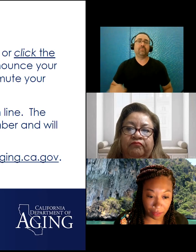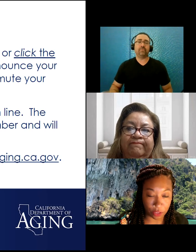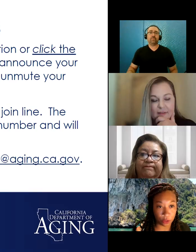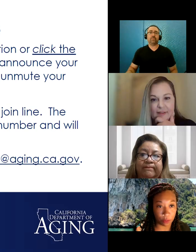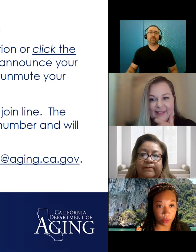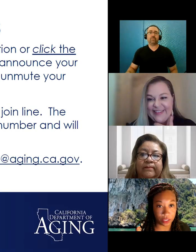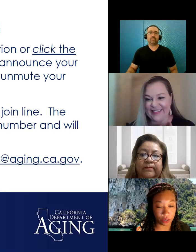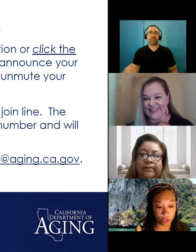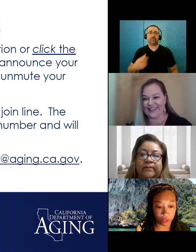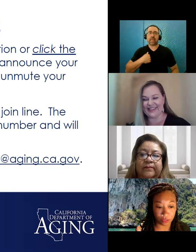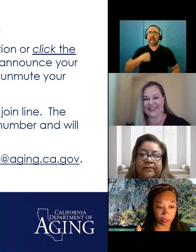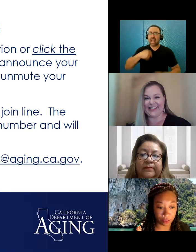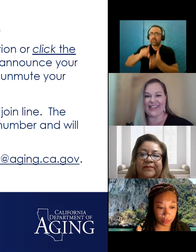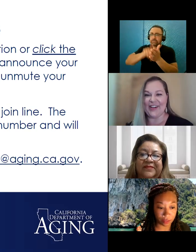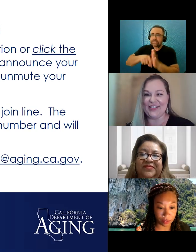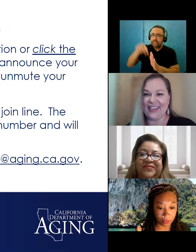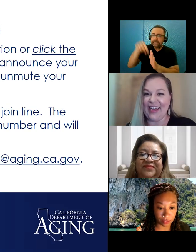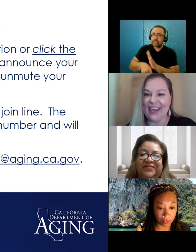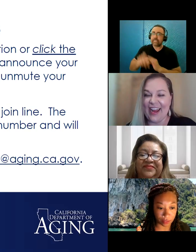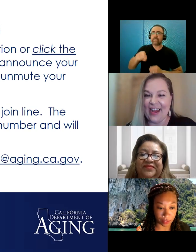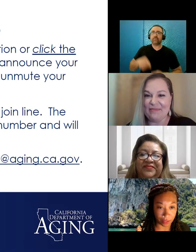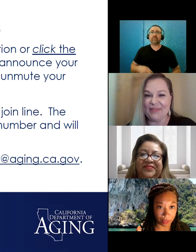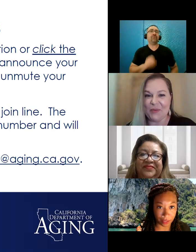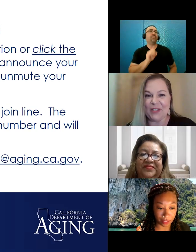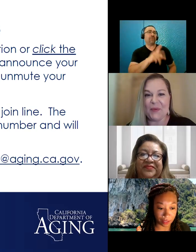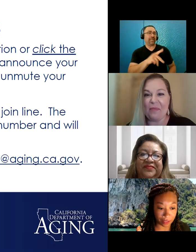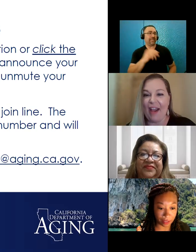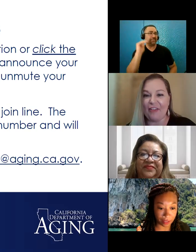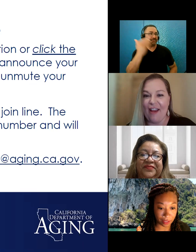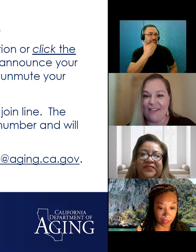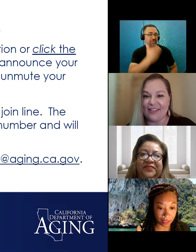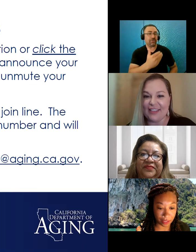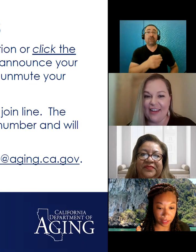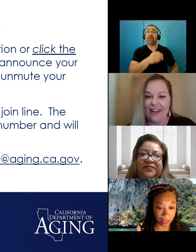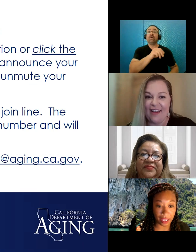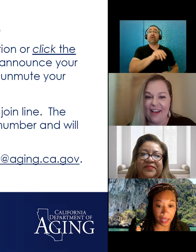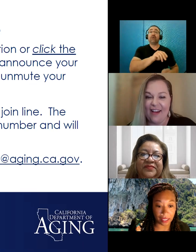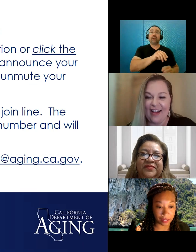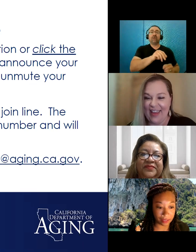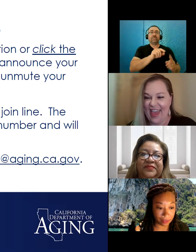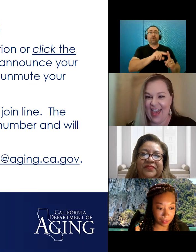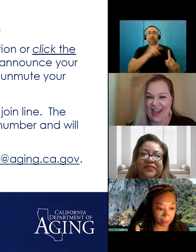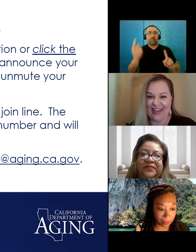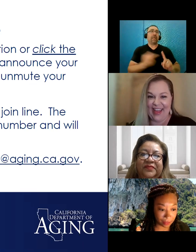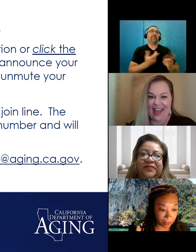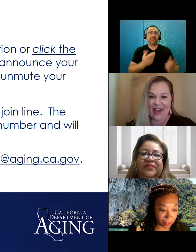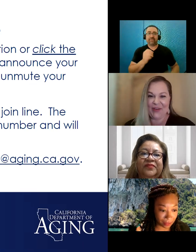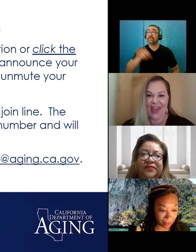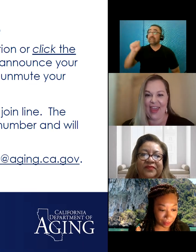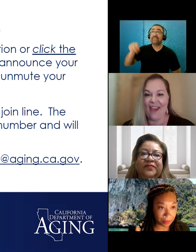I have to do a little bit of research. Sounds good. So we'll swing back around. Yes.